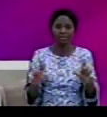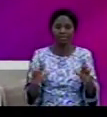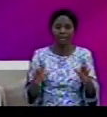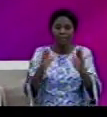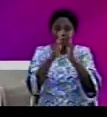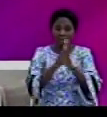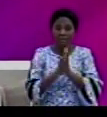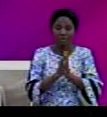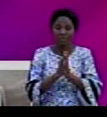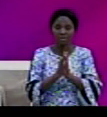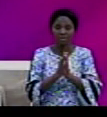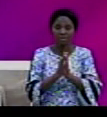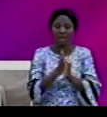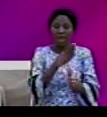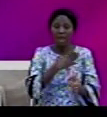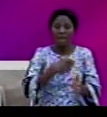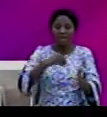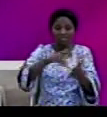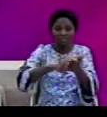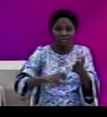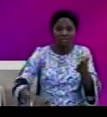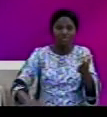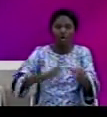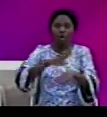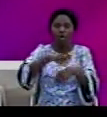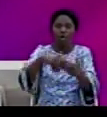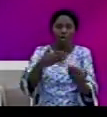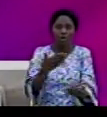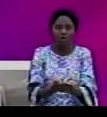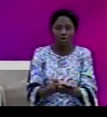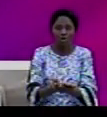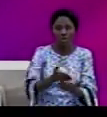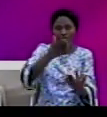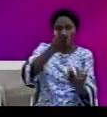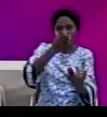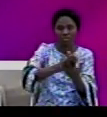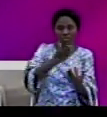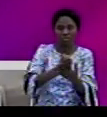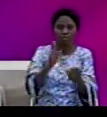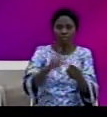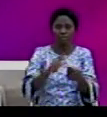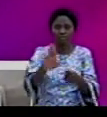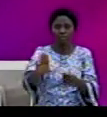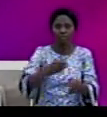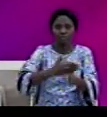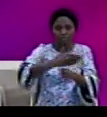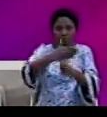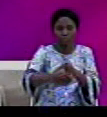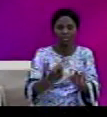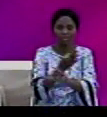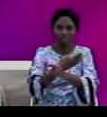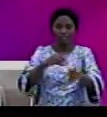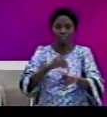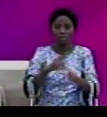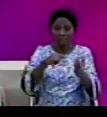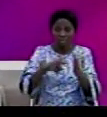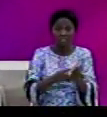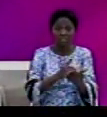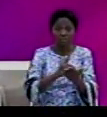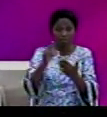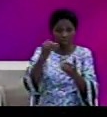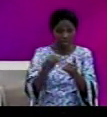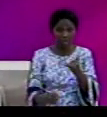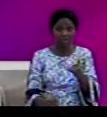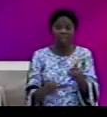Pray and remove all obstacles to your total freedom. This weekend,